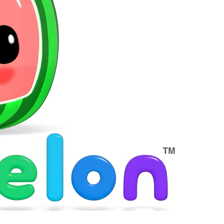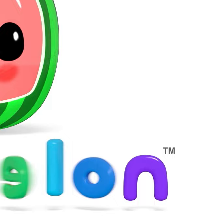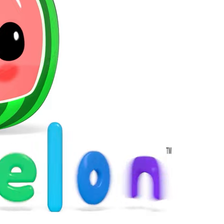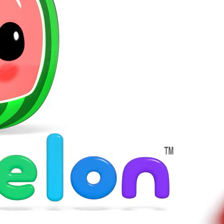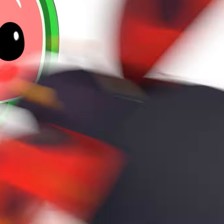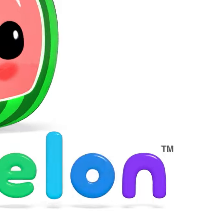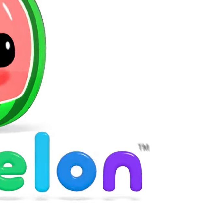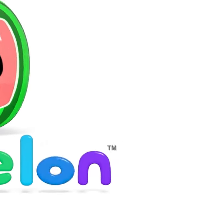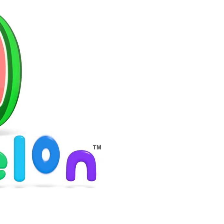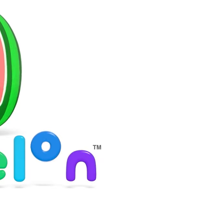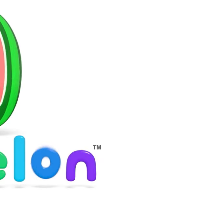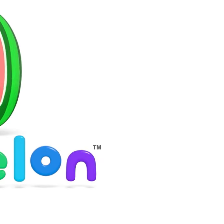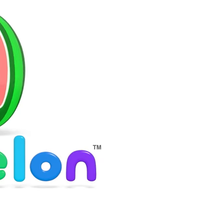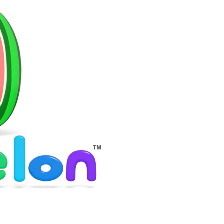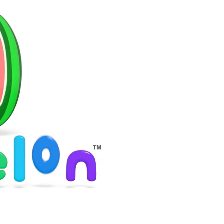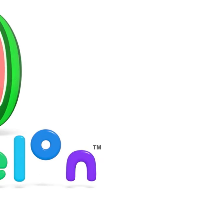Cocoa Melon!